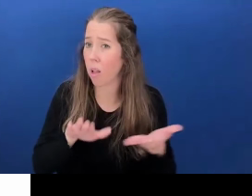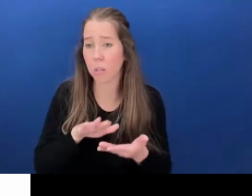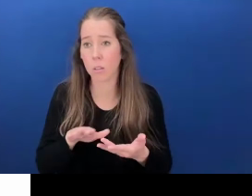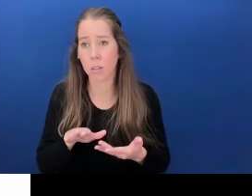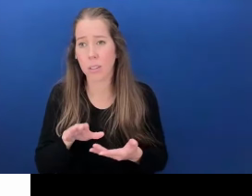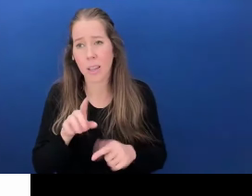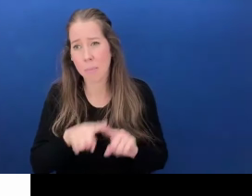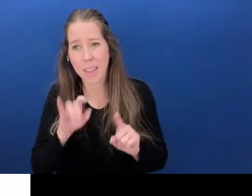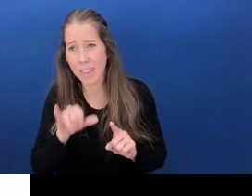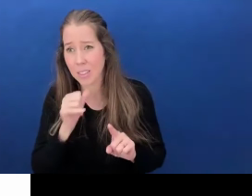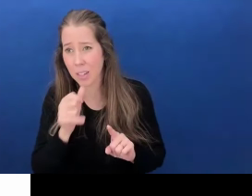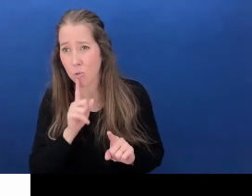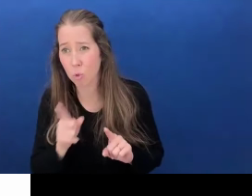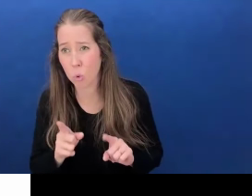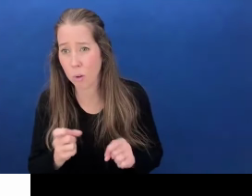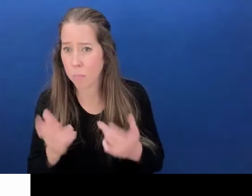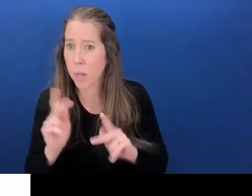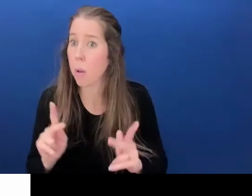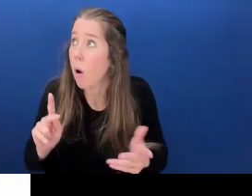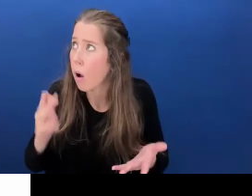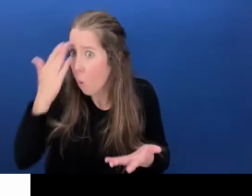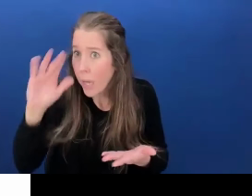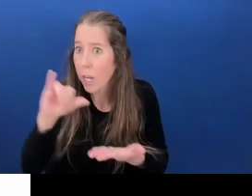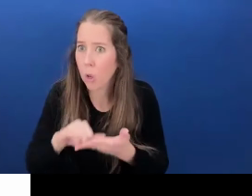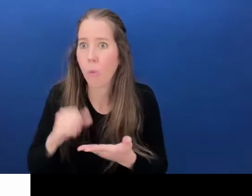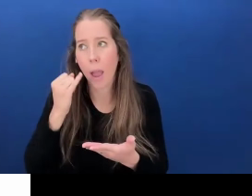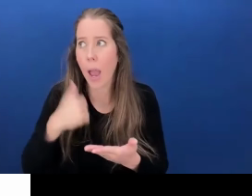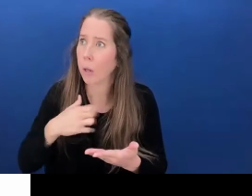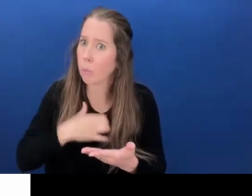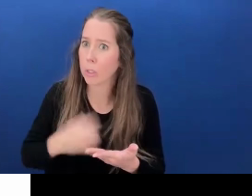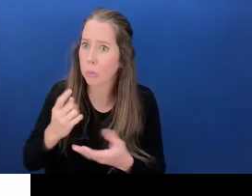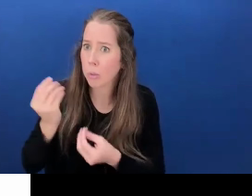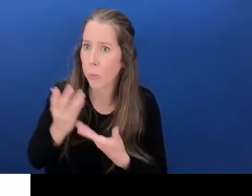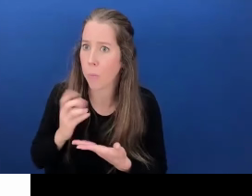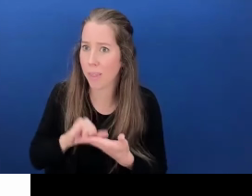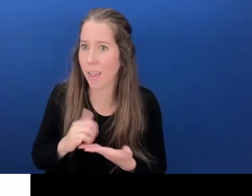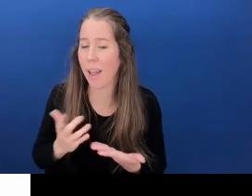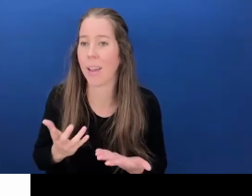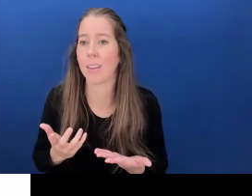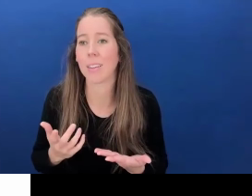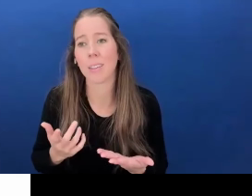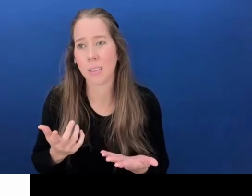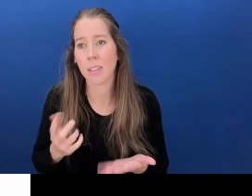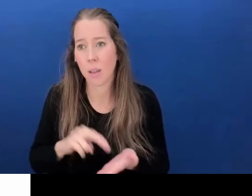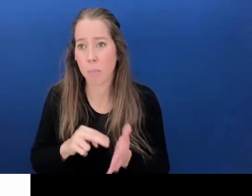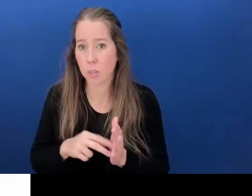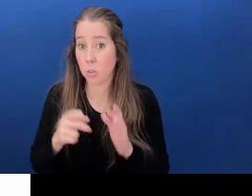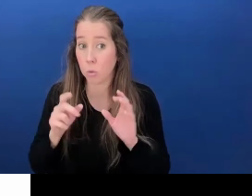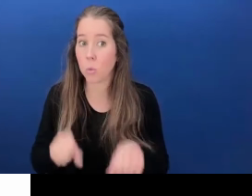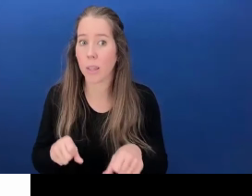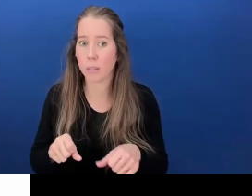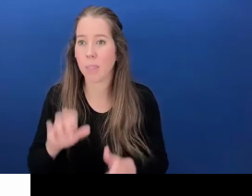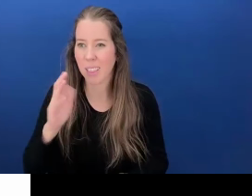can. And a lot of people are like, oh my gosh, I didn't know that. If somebody had told me, the difference that it makes is that you're just eligible for